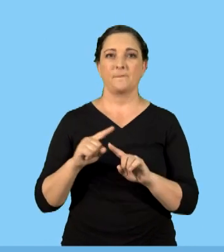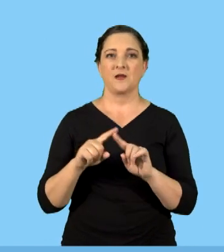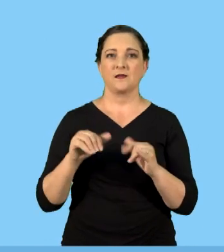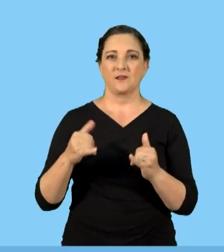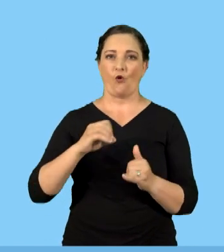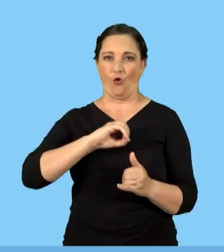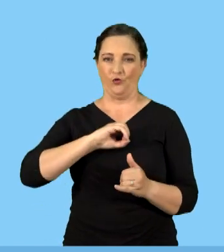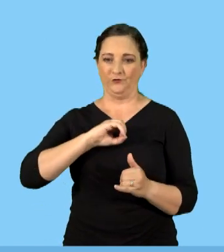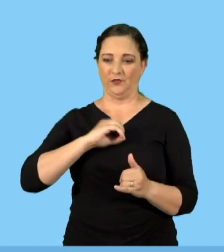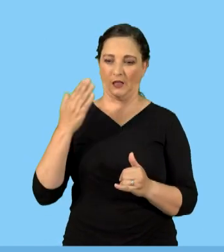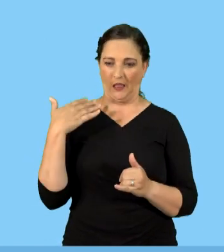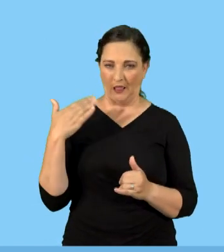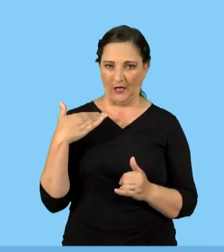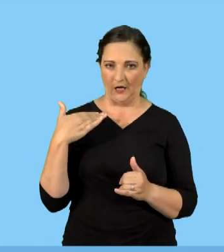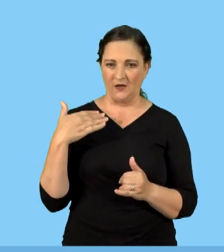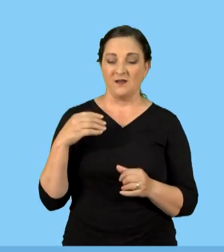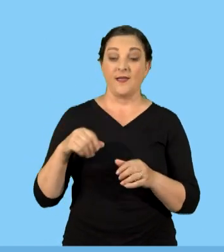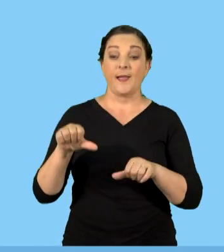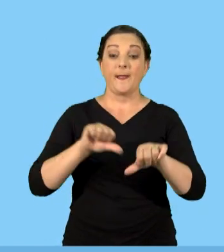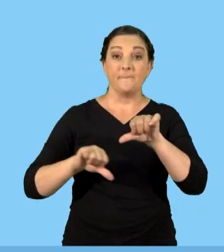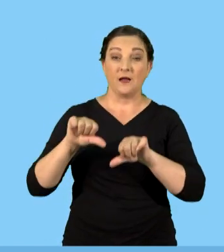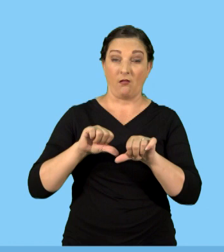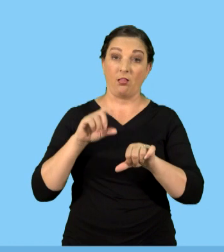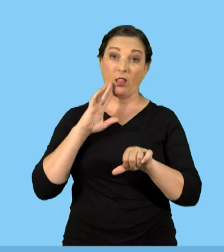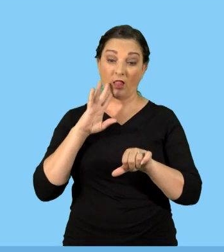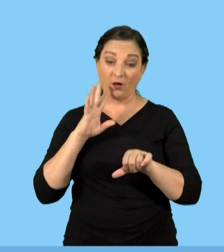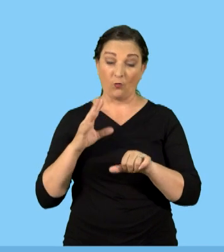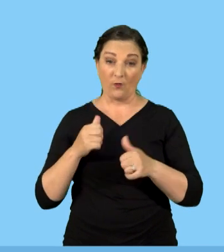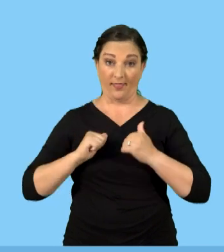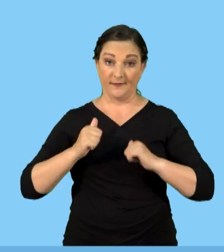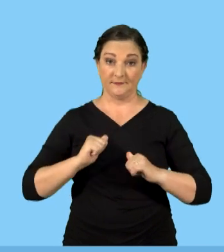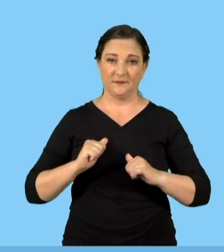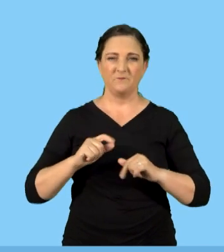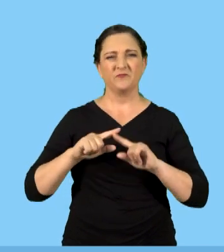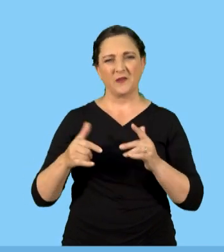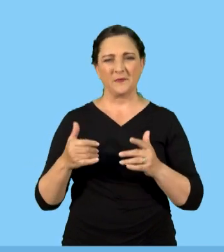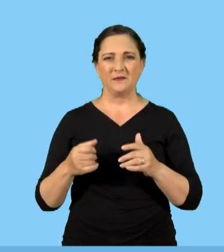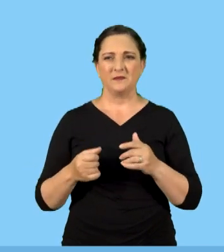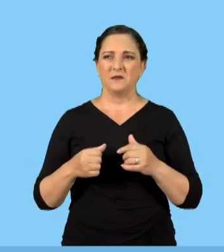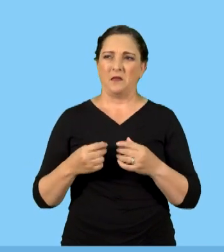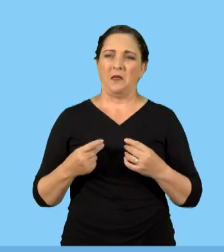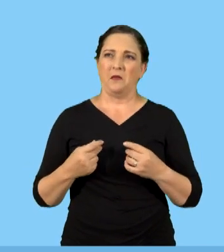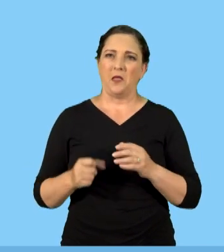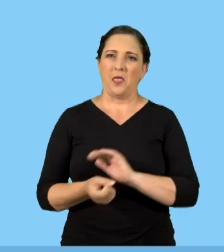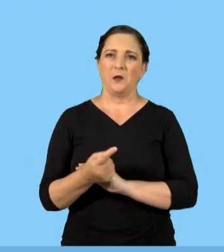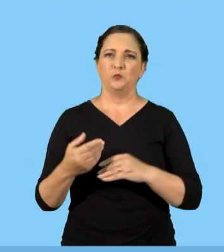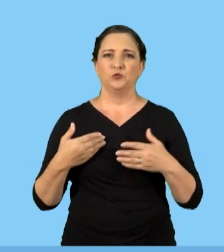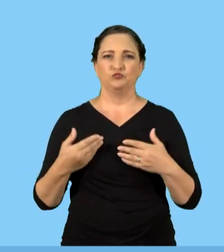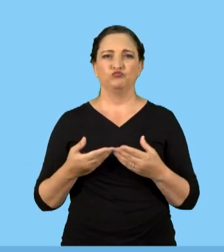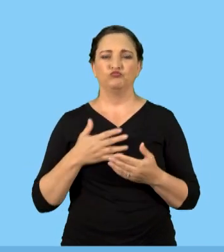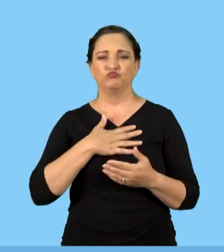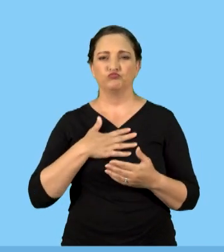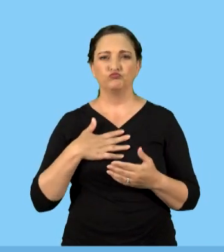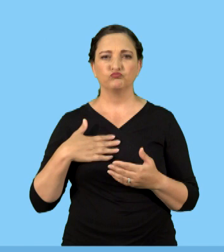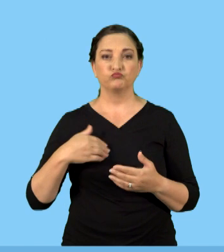that oxygen is found in the air, and then there's going to be a chemical reaction. But then this chemical reaction happens slowly if